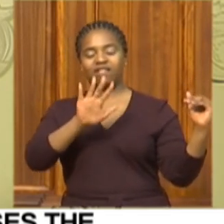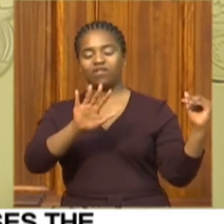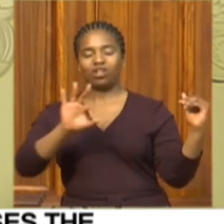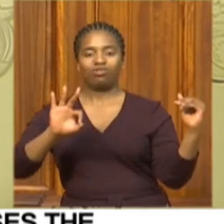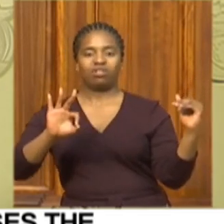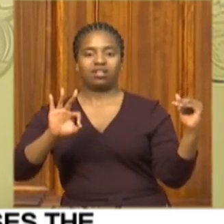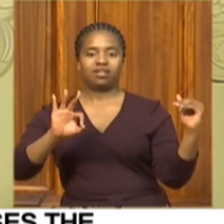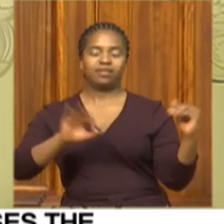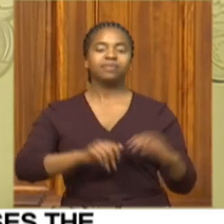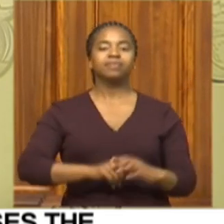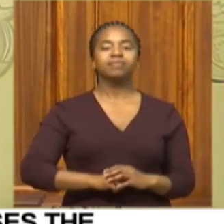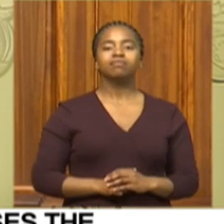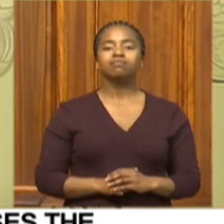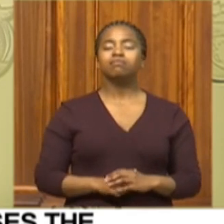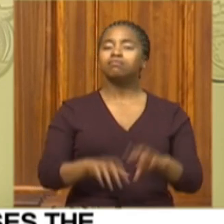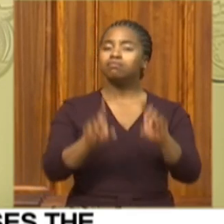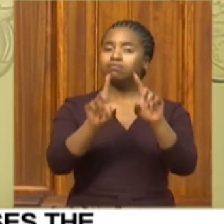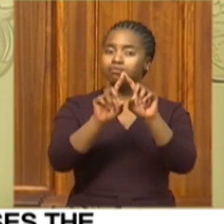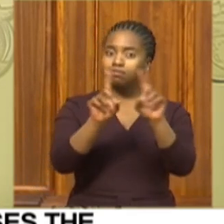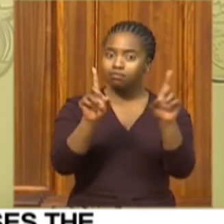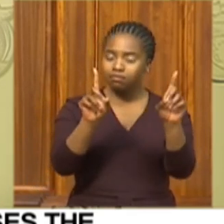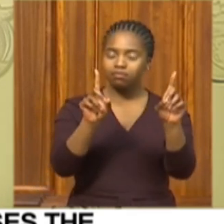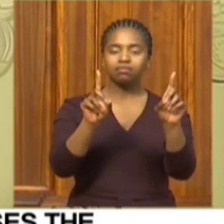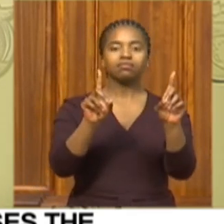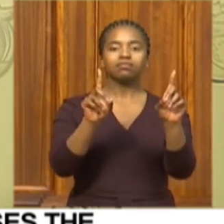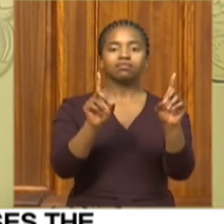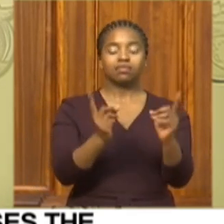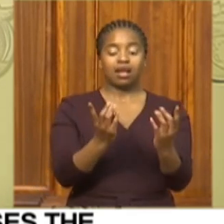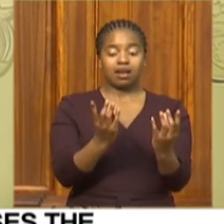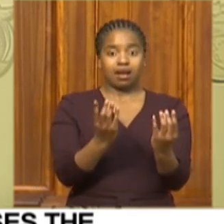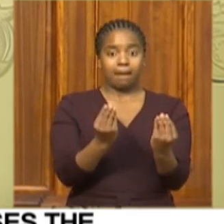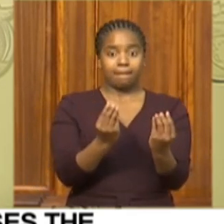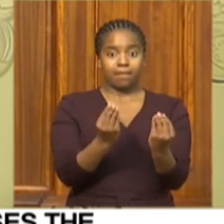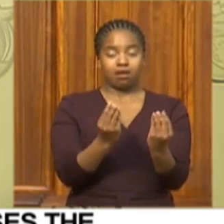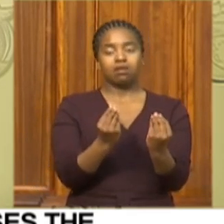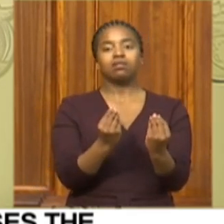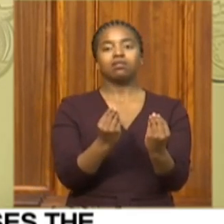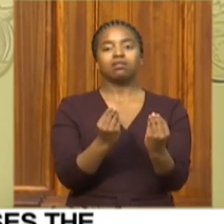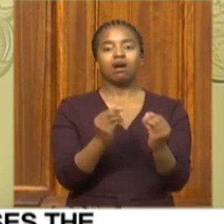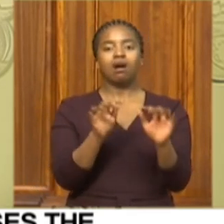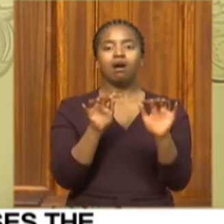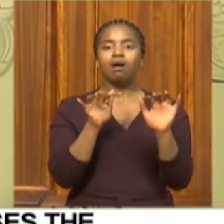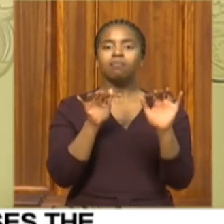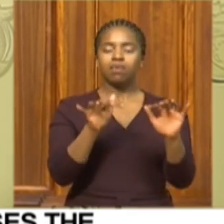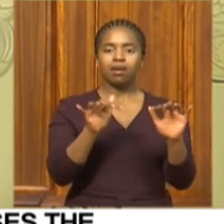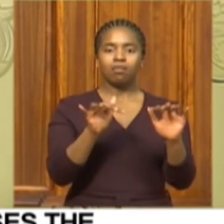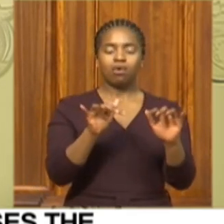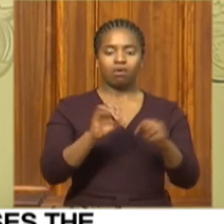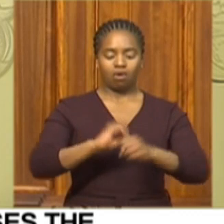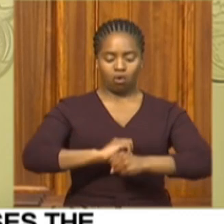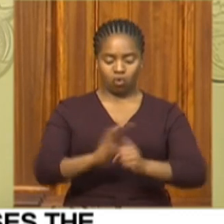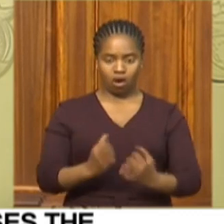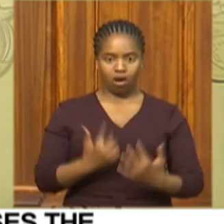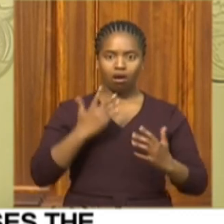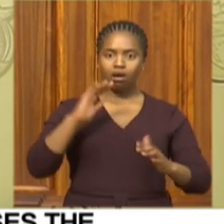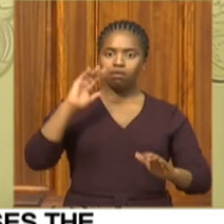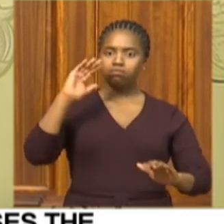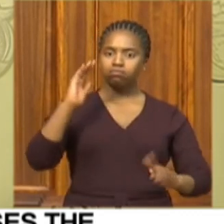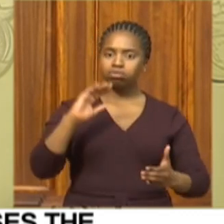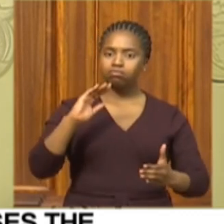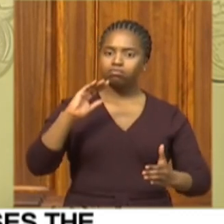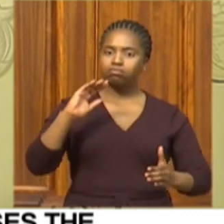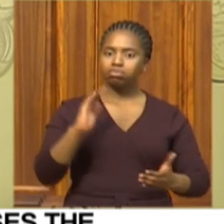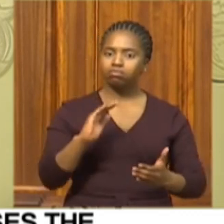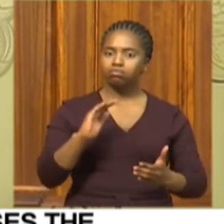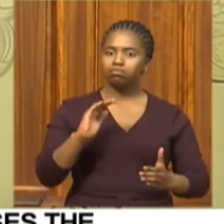583,653. However, the number of active cases is declining every day and now